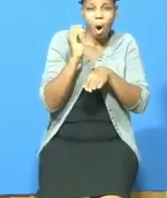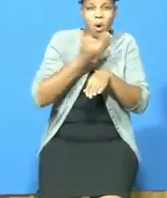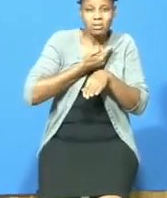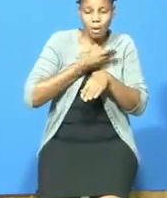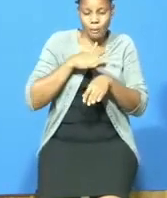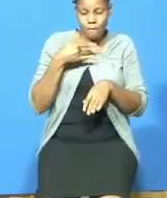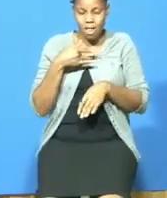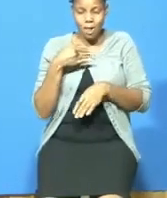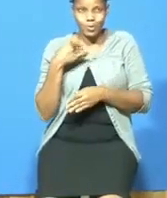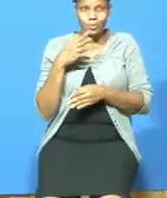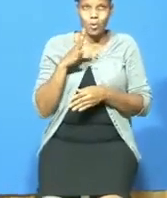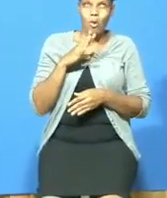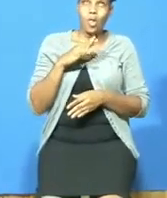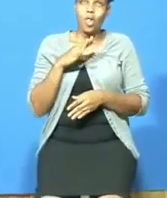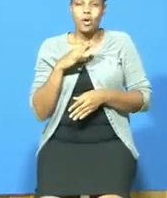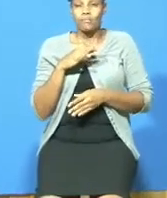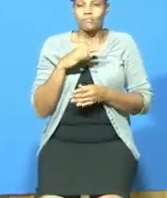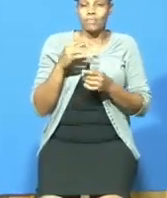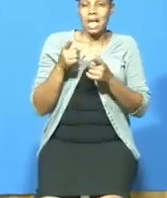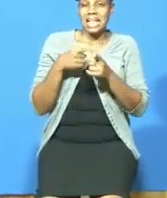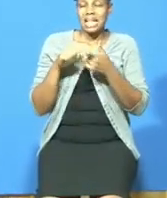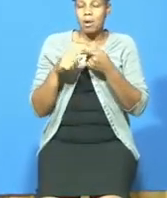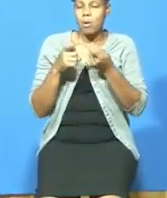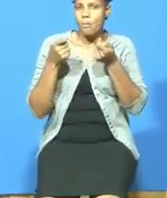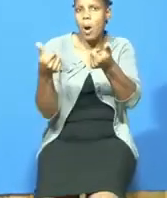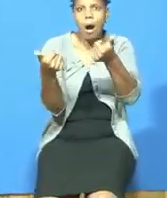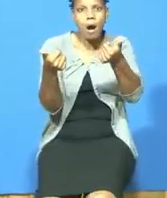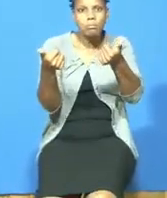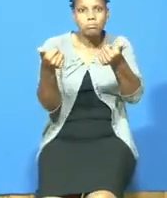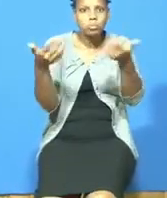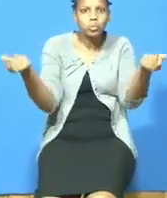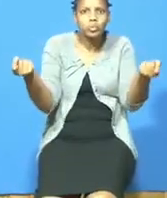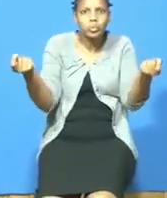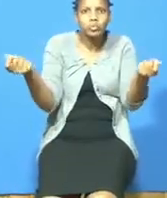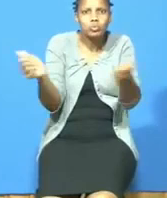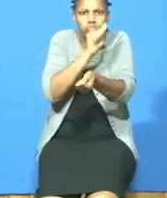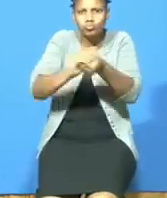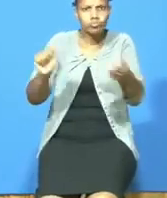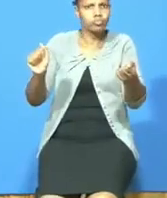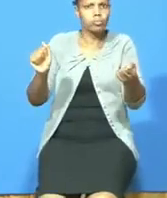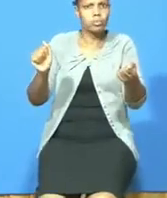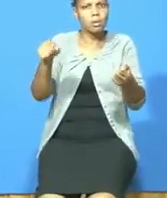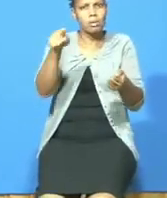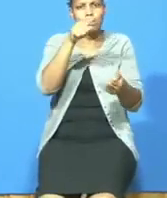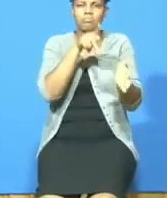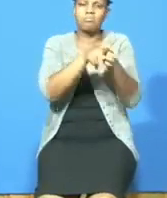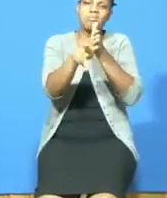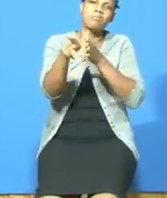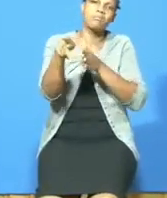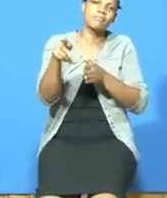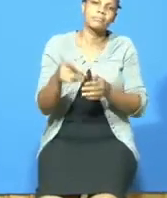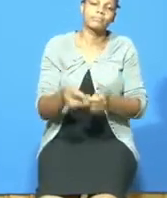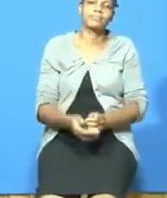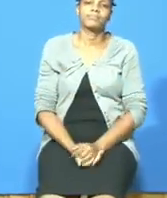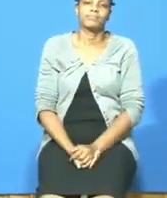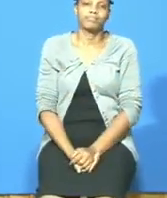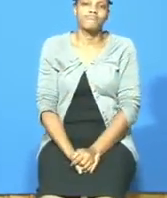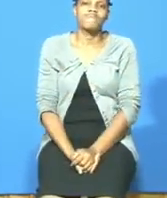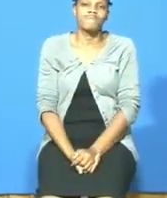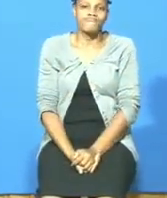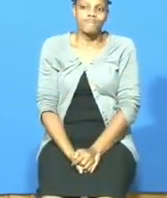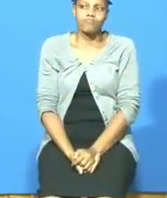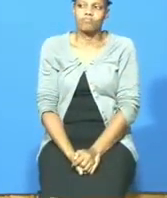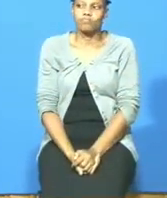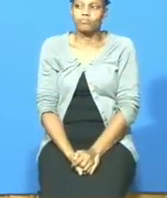and feel all right, and in a blink of a second, the devil will take our lives.